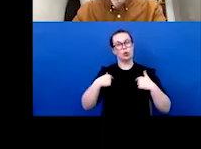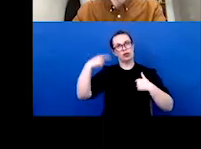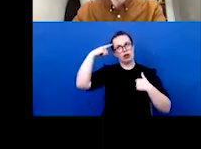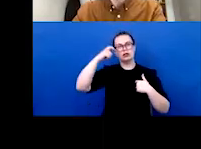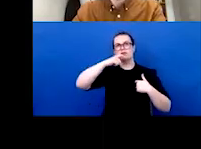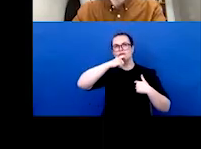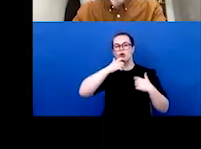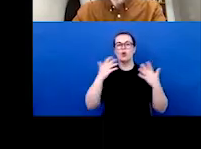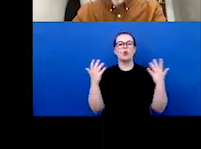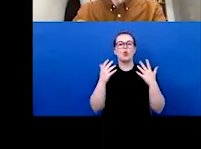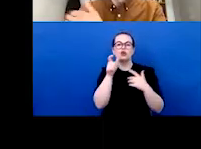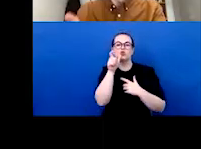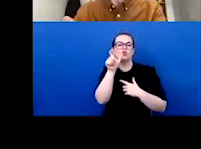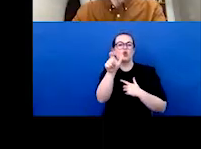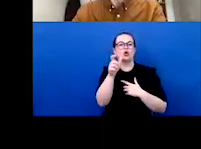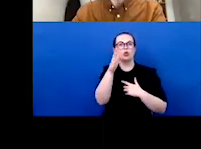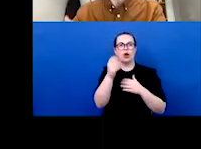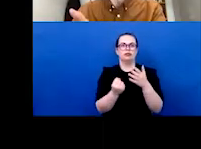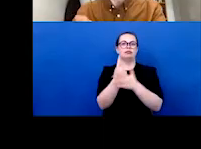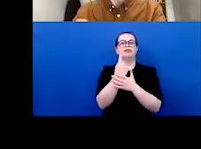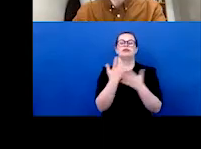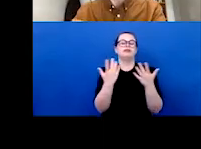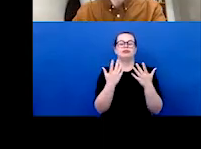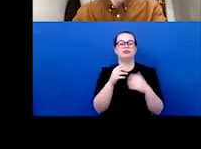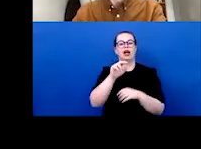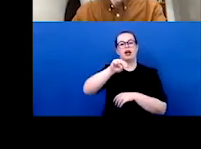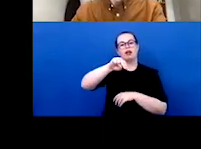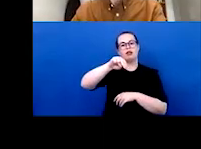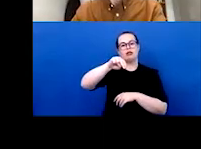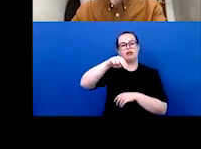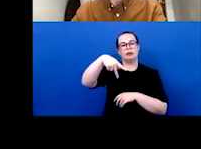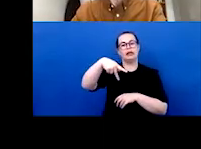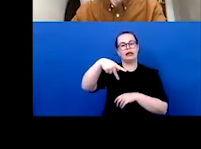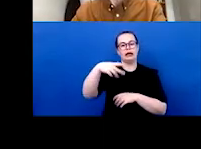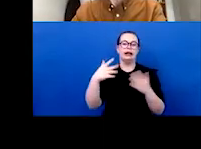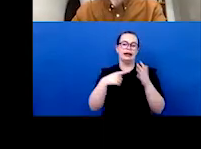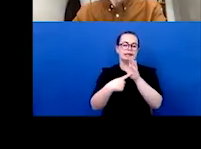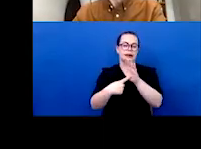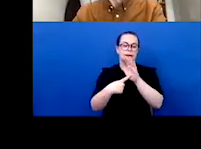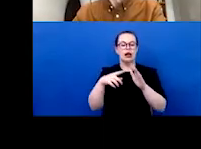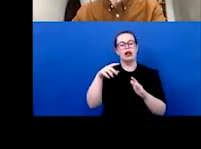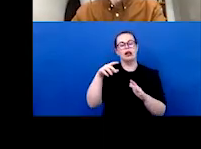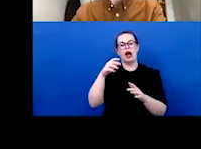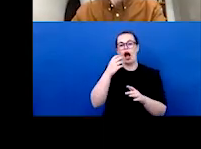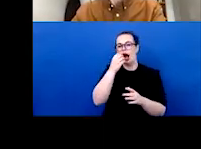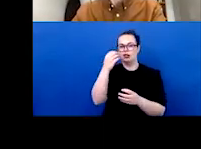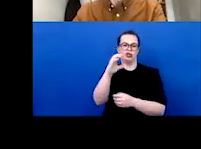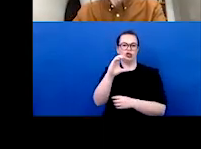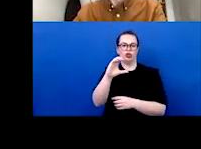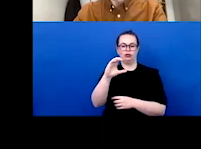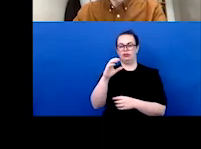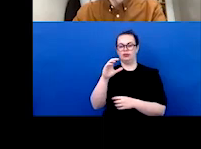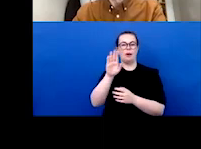nominal arguments for bubblegum given chewed, based on what it has learned